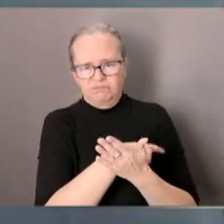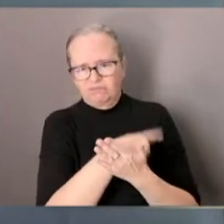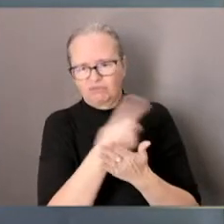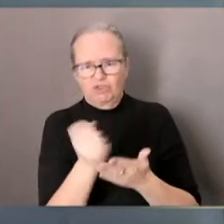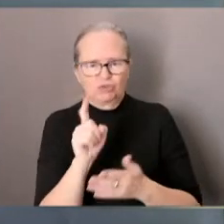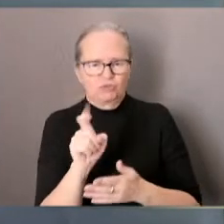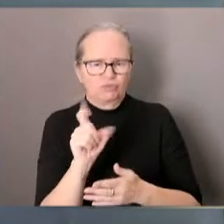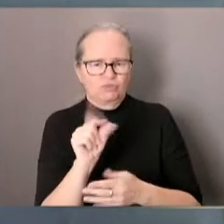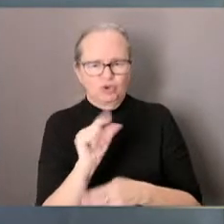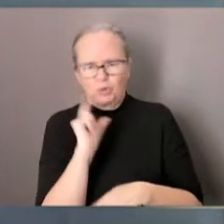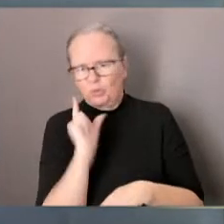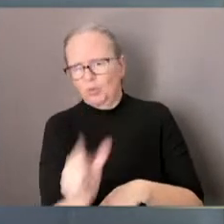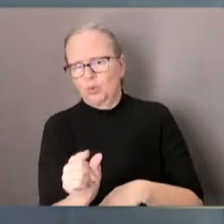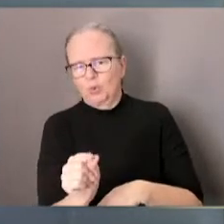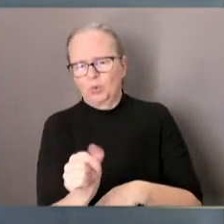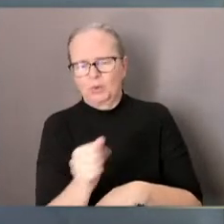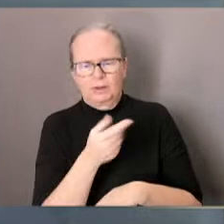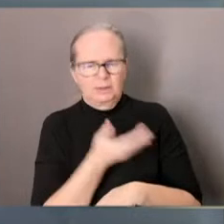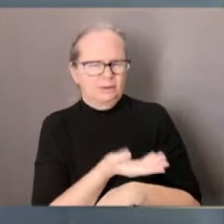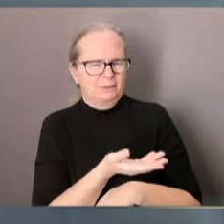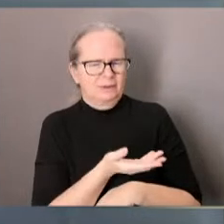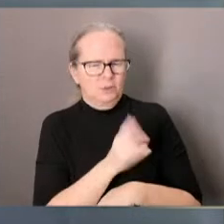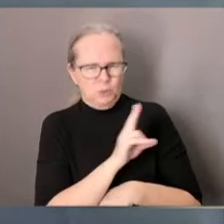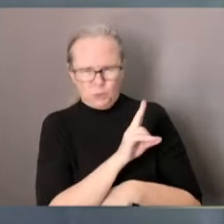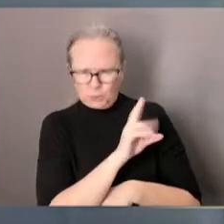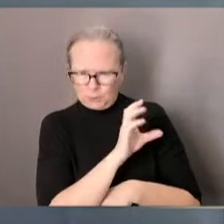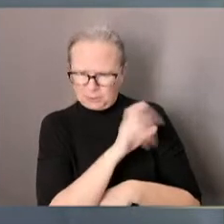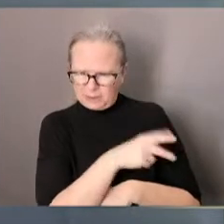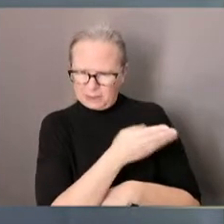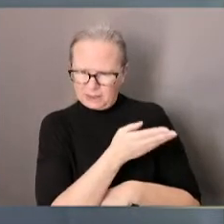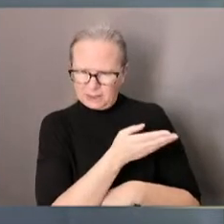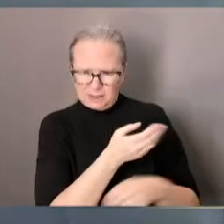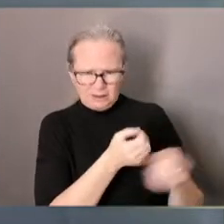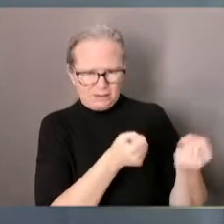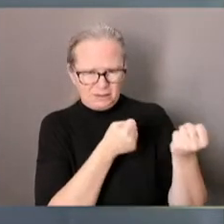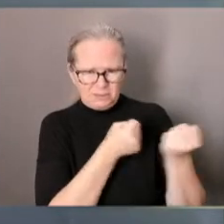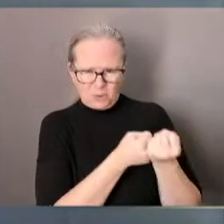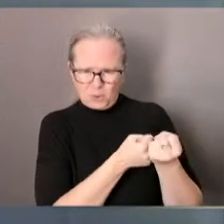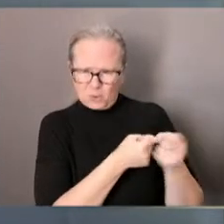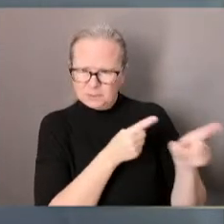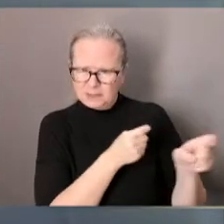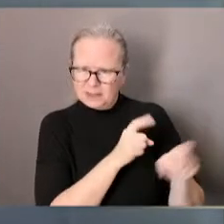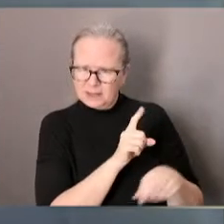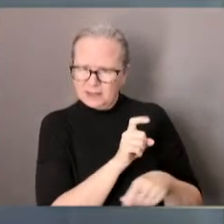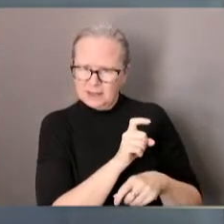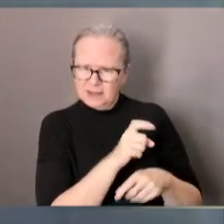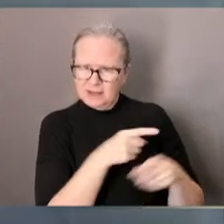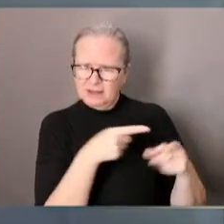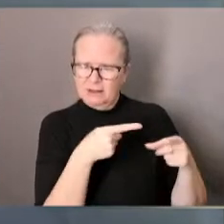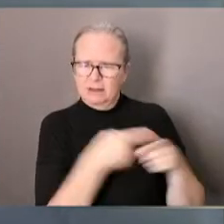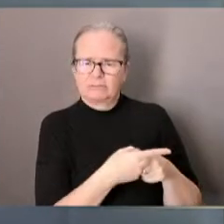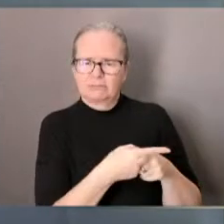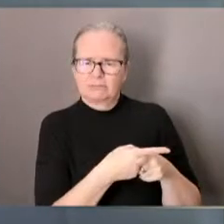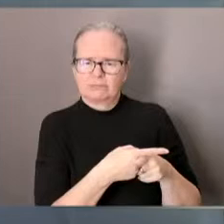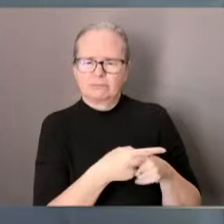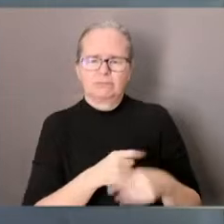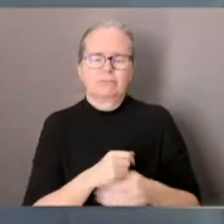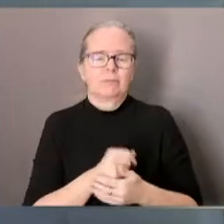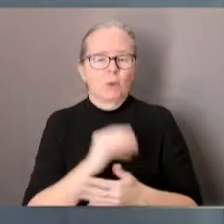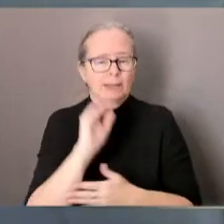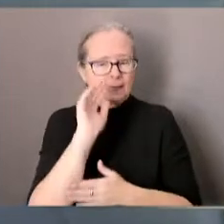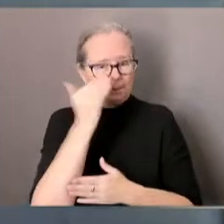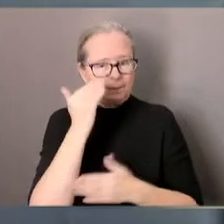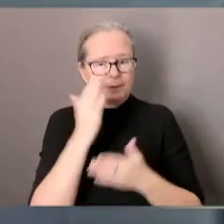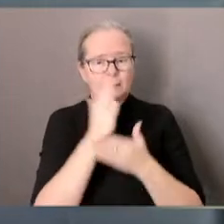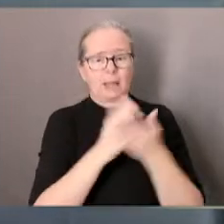members were in favor of higher speed limits or not because there seems to be some debate in their caucus about whether